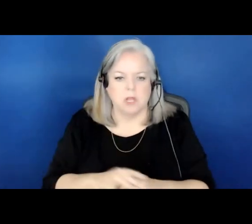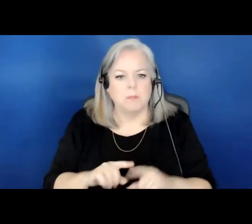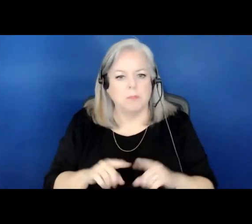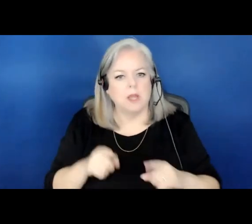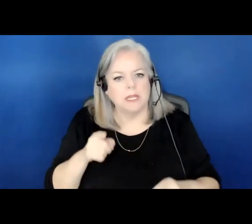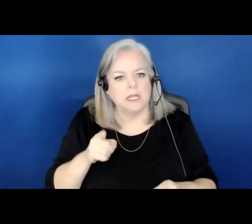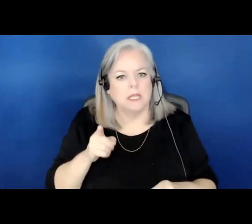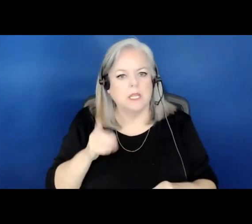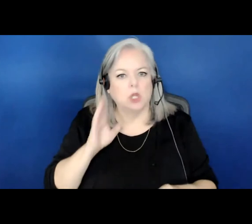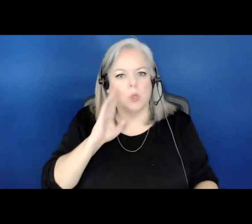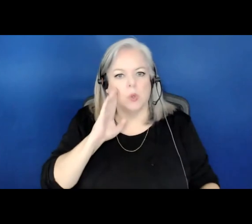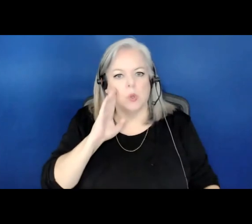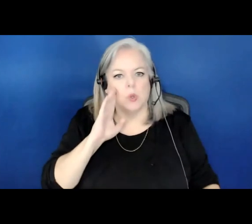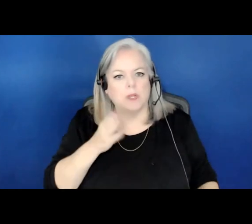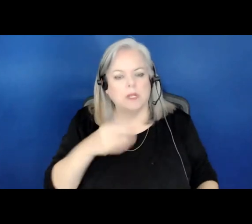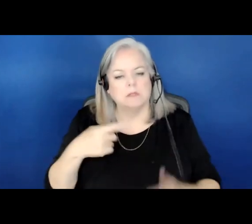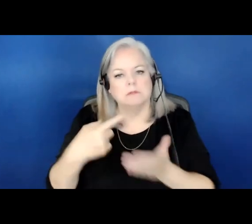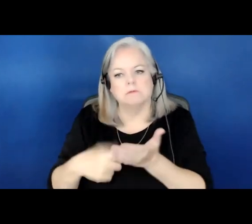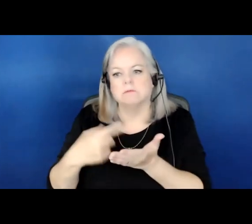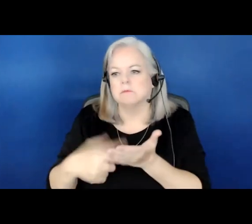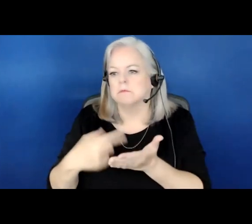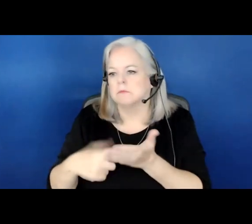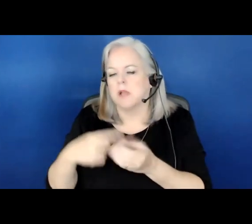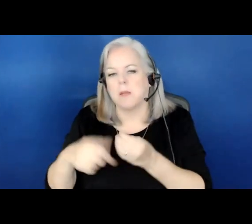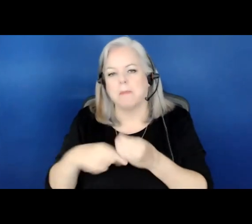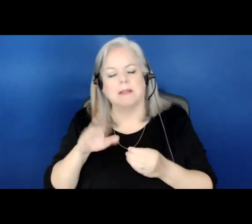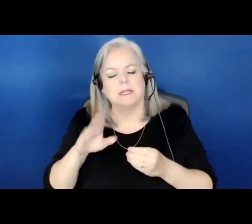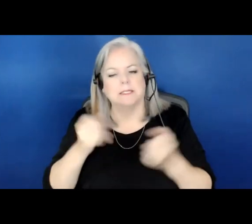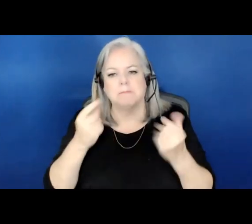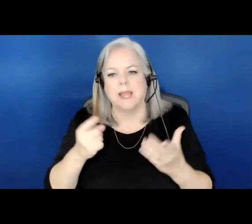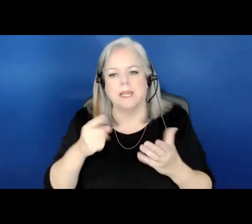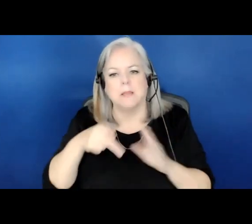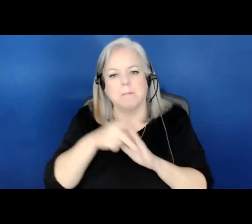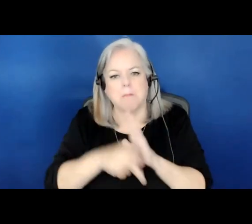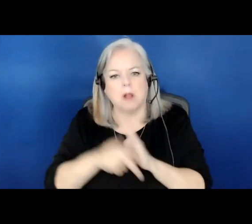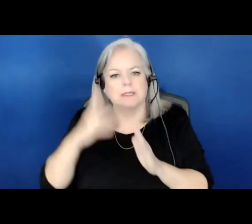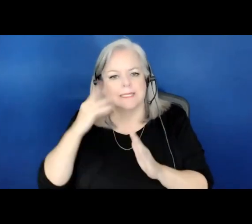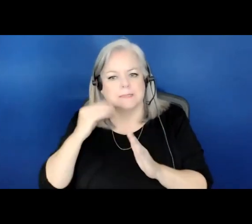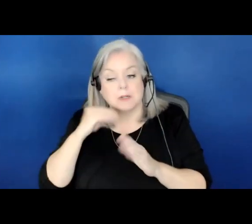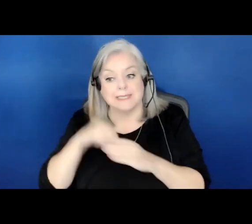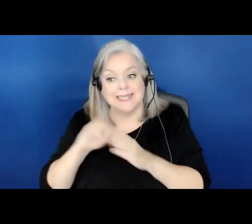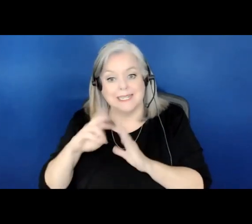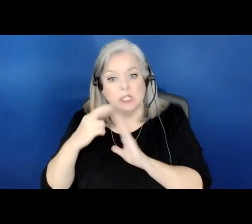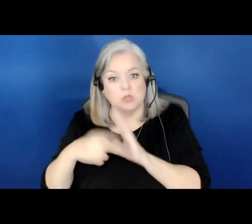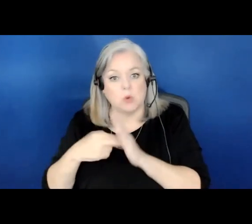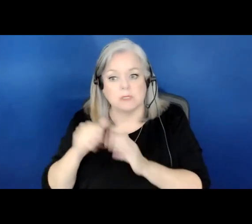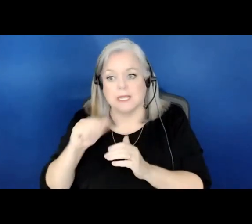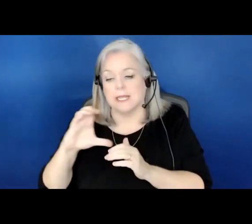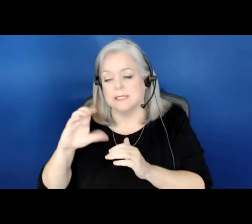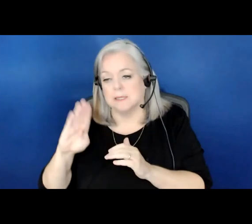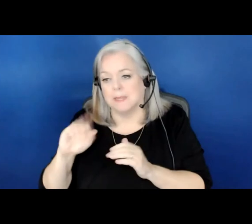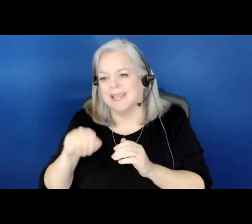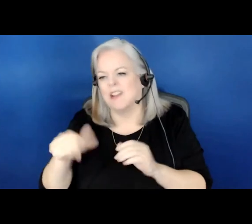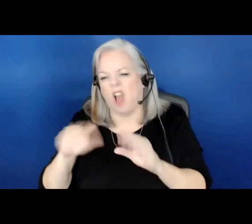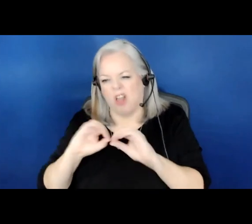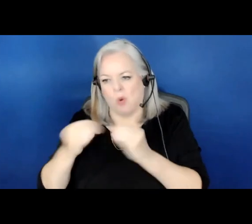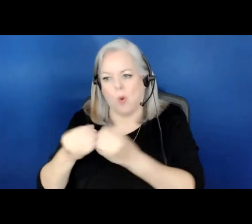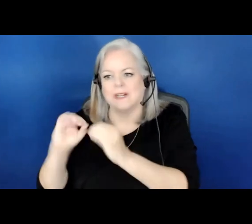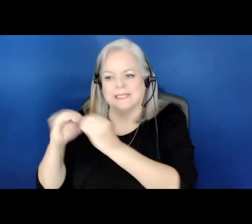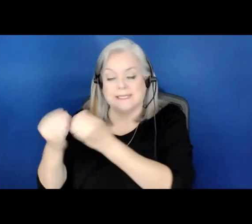um, be talking to us about his many policy experiences in his role at ACB and other organizations.